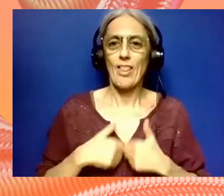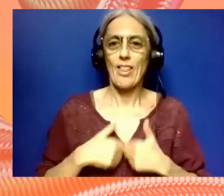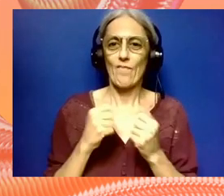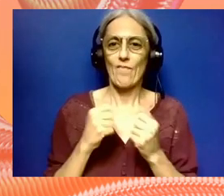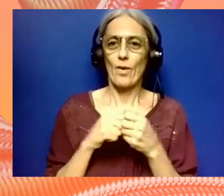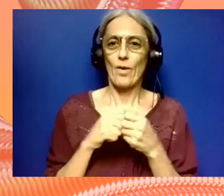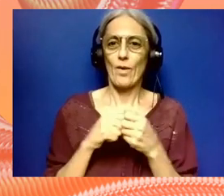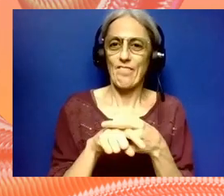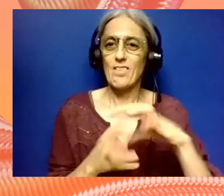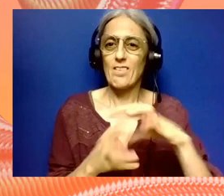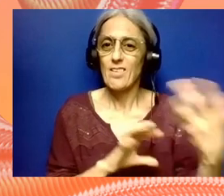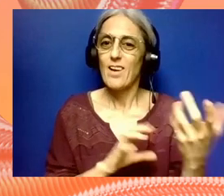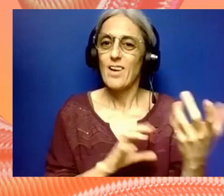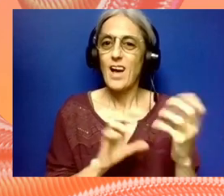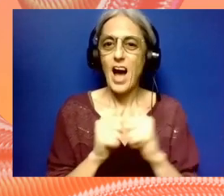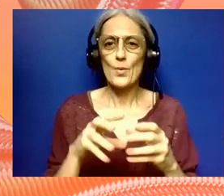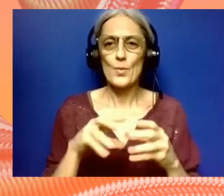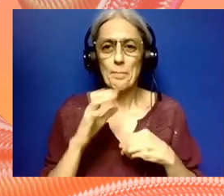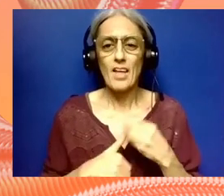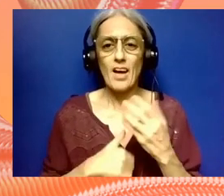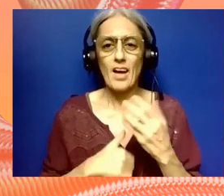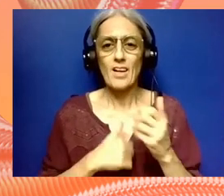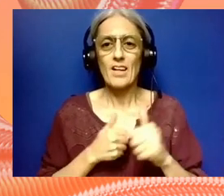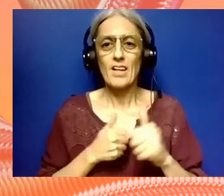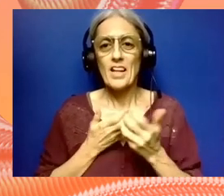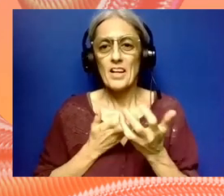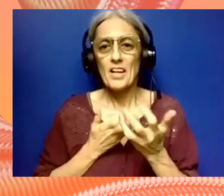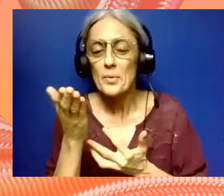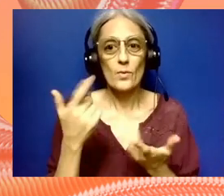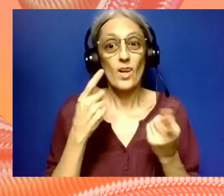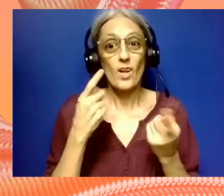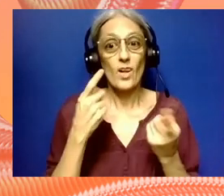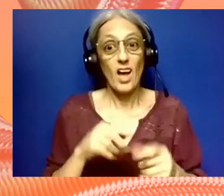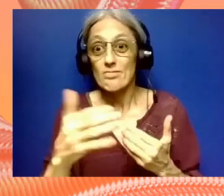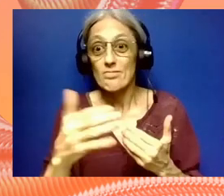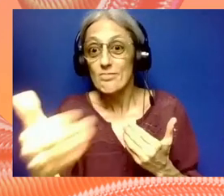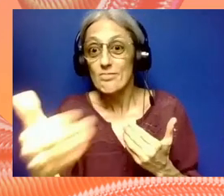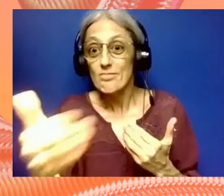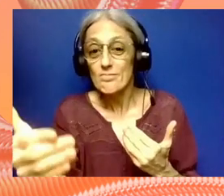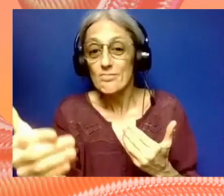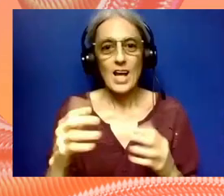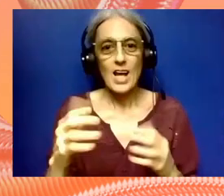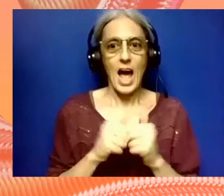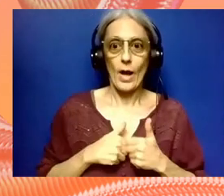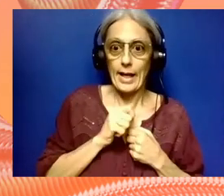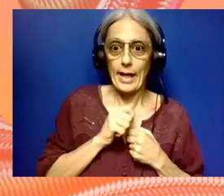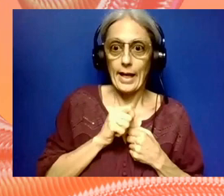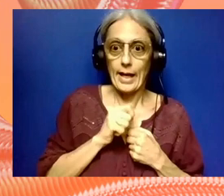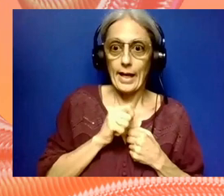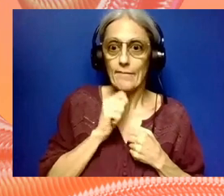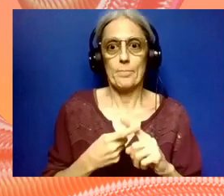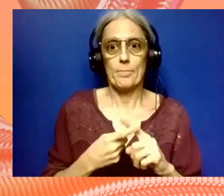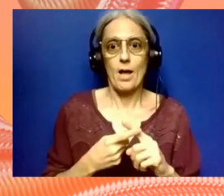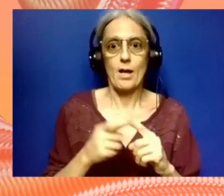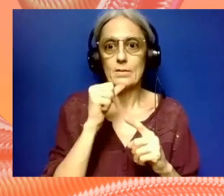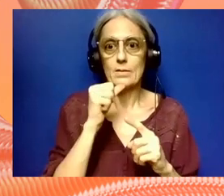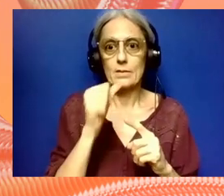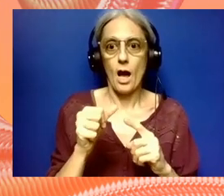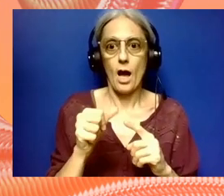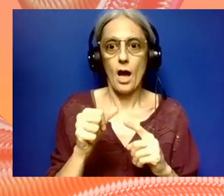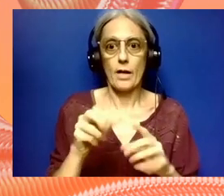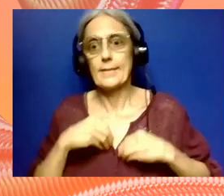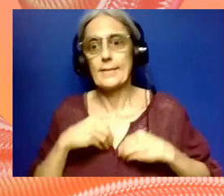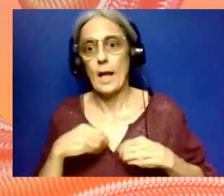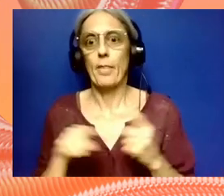to be humble to like not adding to conflict while untangling. And, but it is that thing of like, and there's a pressure cooker. So